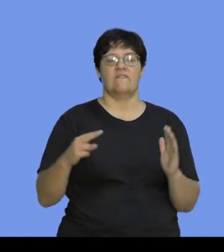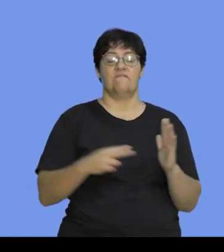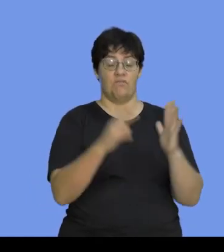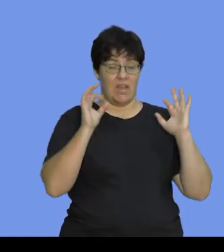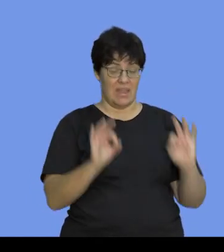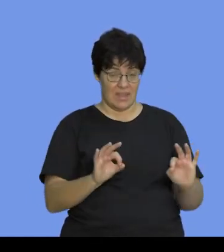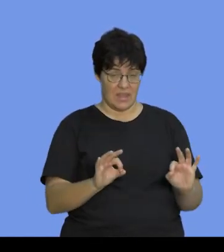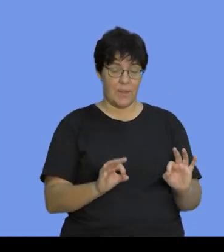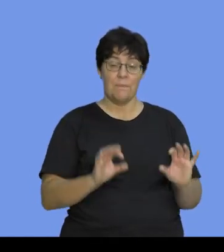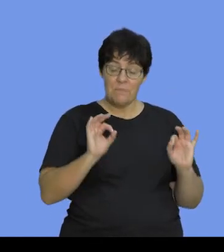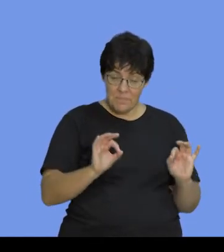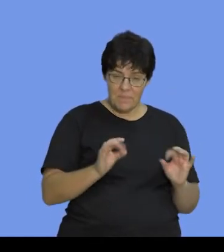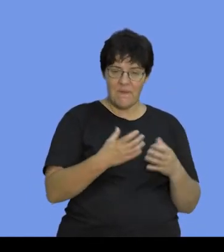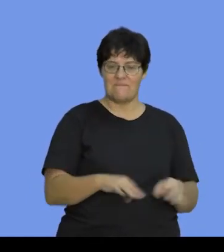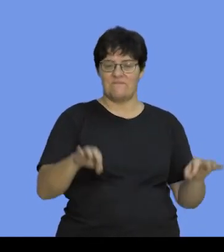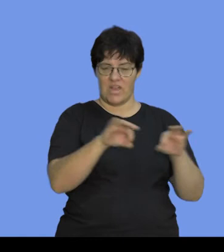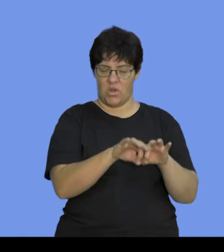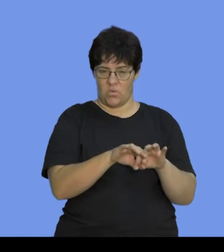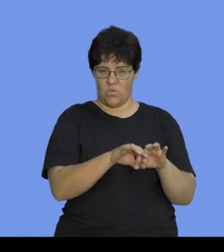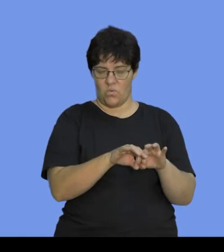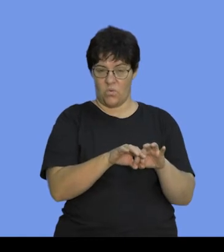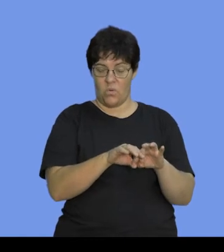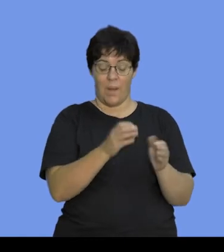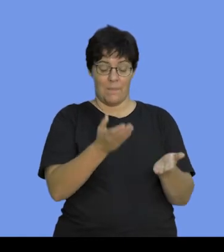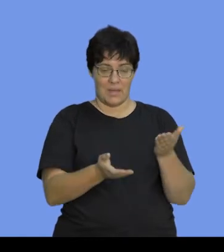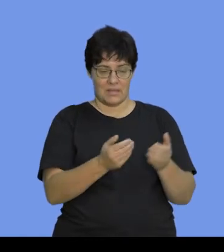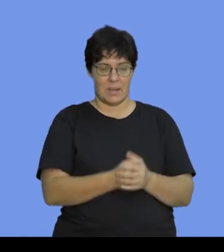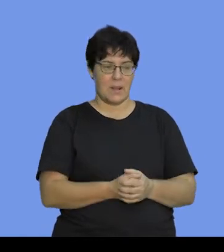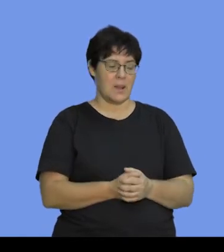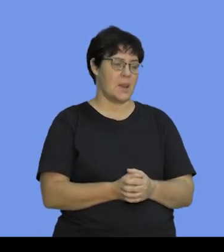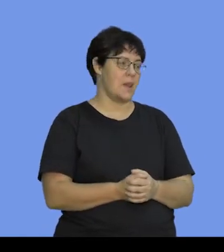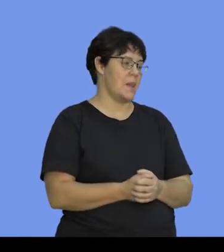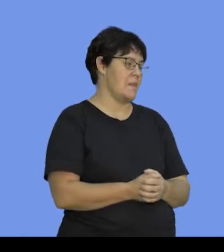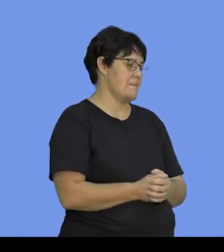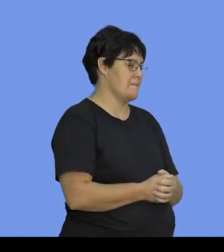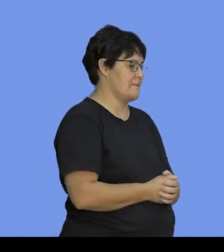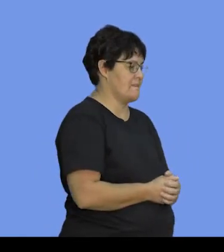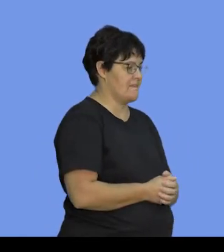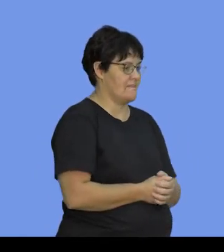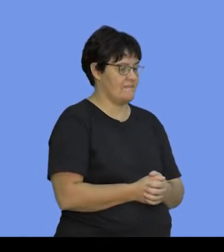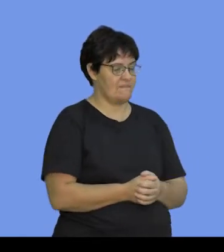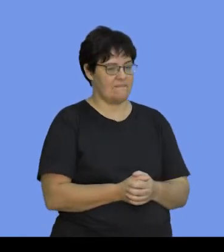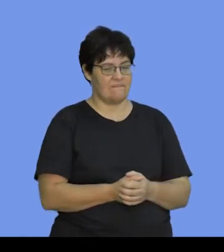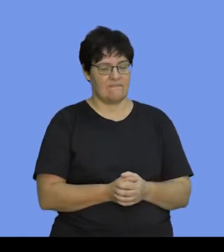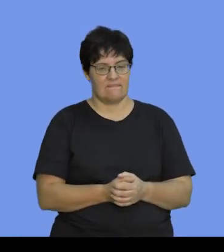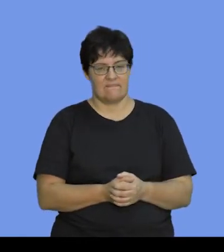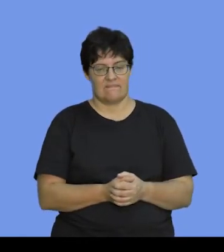Okay, so just to verify, to get the actual value of the mass of the solid that has been, okay, sorry.